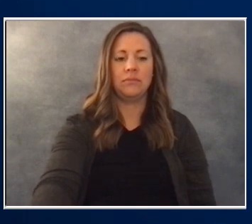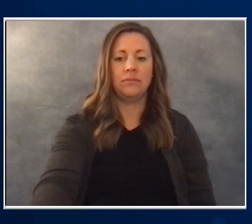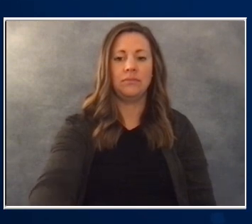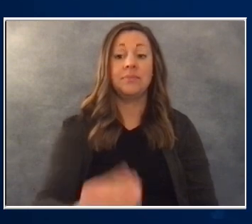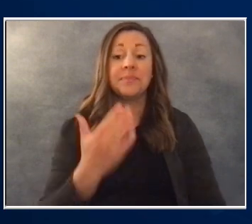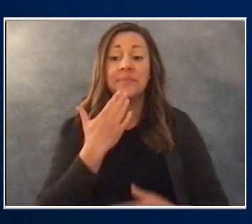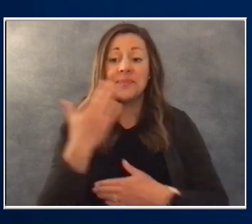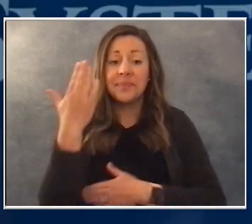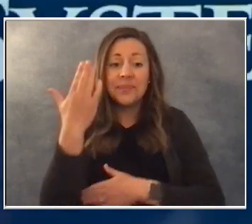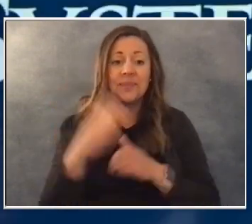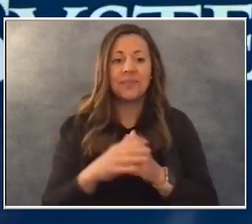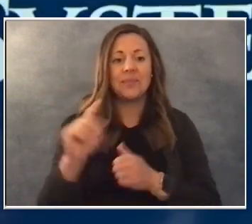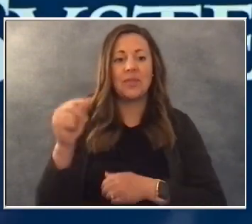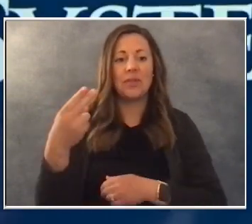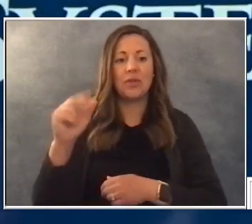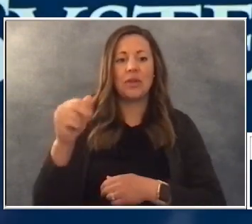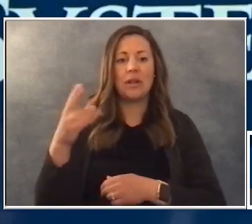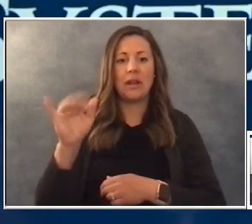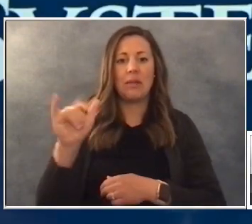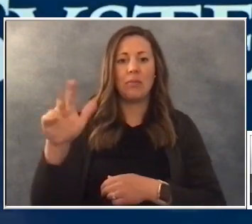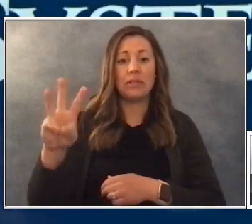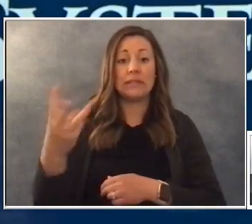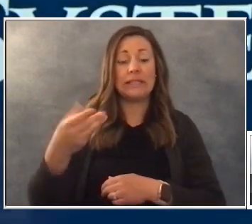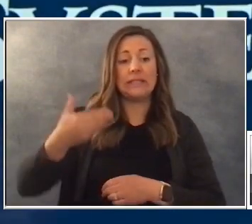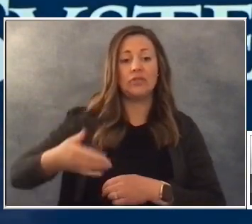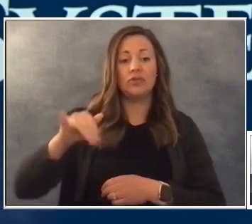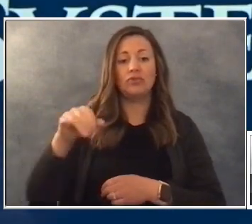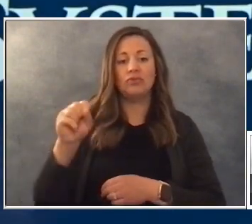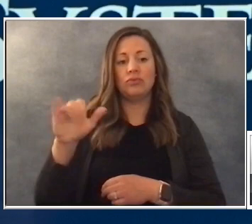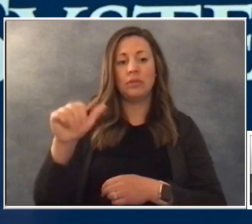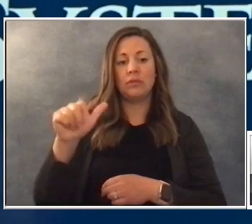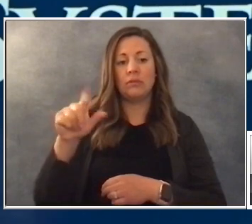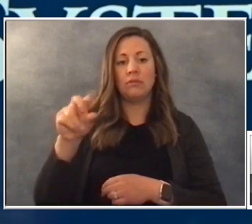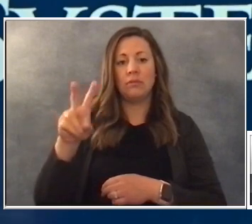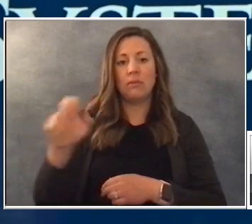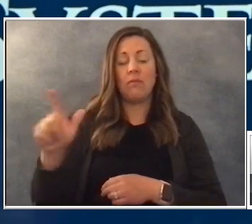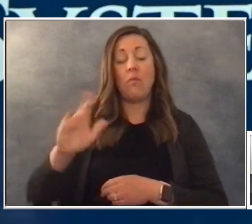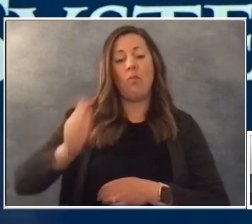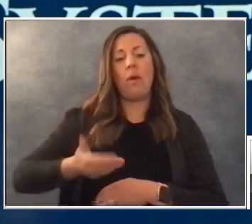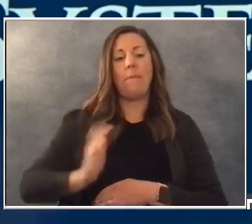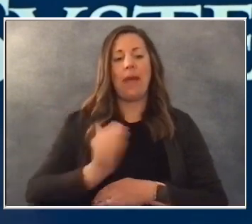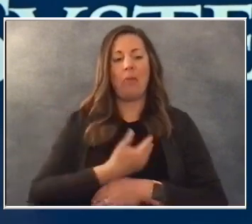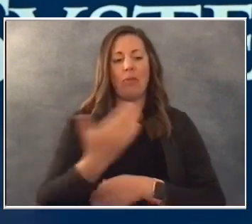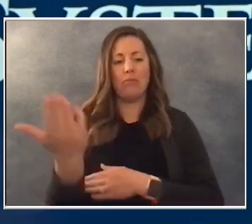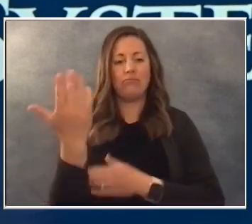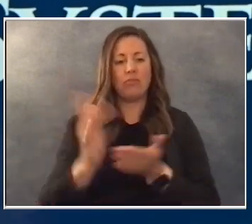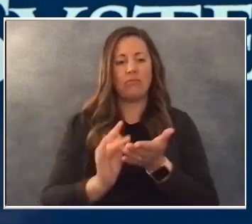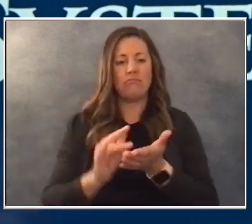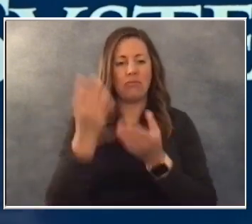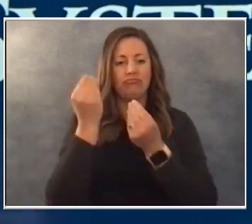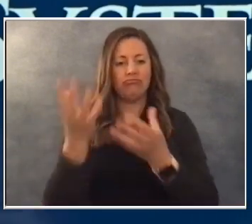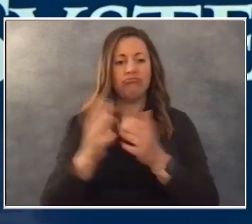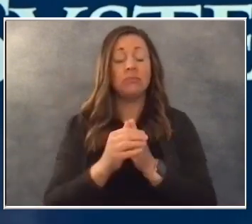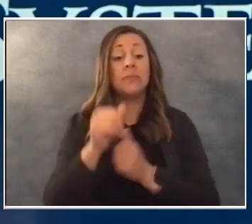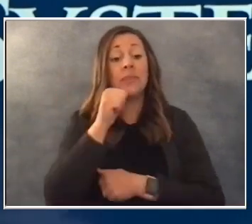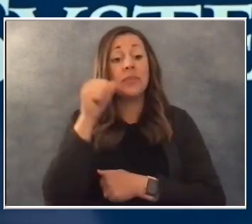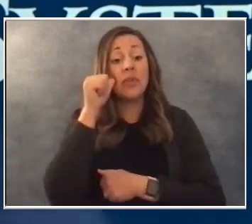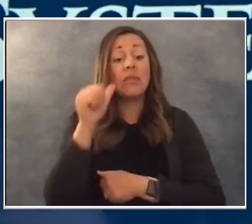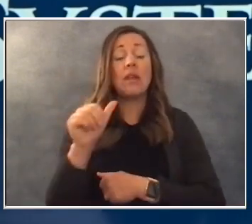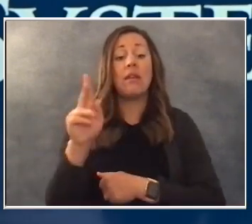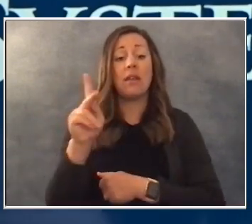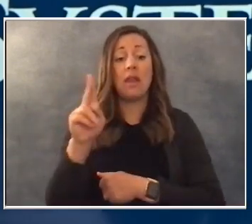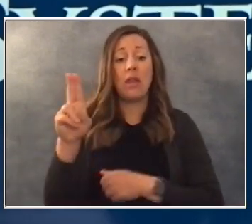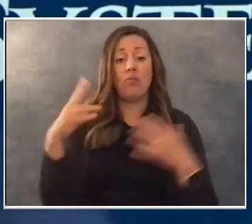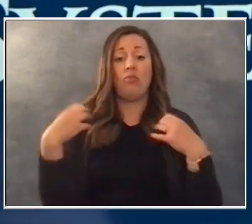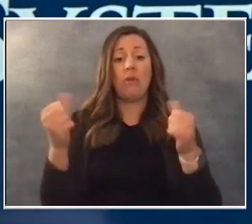Good morning. It is Thursday, April 6th. I'm Jessica Lovell. Welcome to the Morning Medical Update. Yesterday, the University of Kansas Health System received and cared